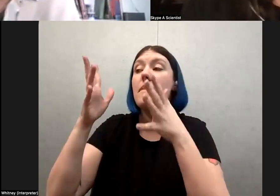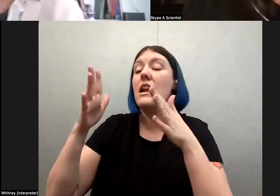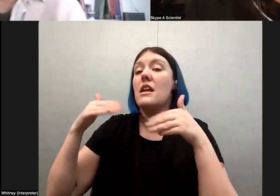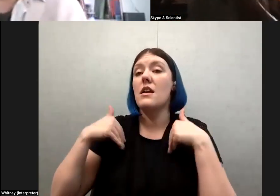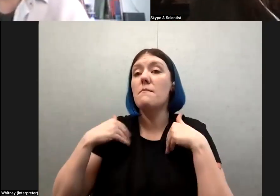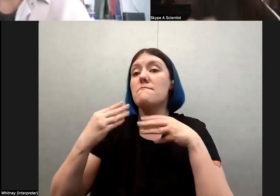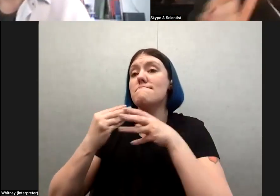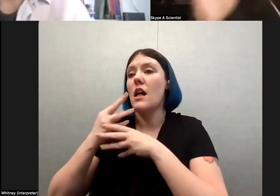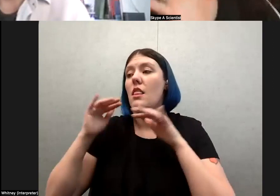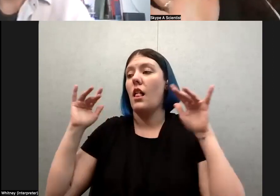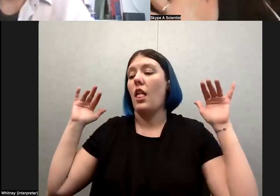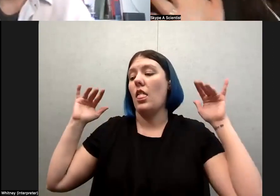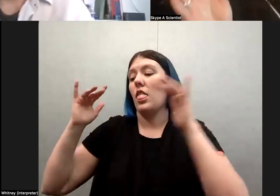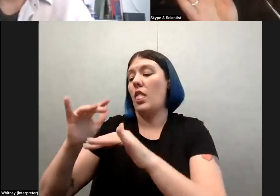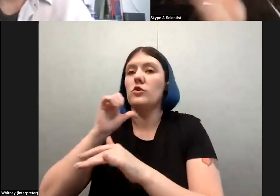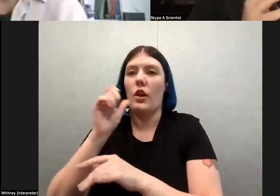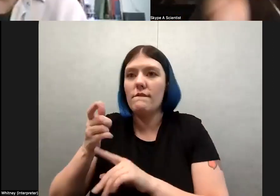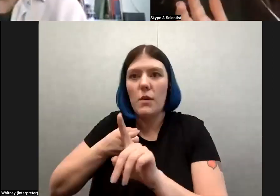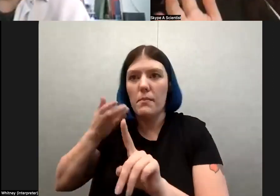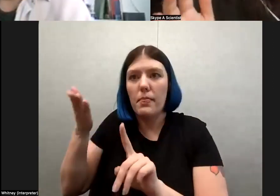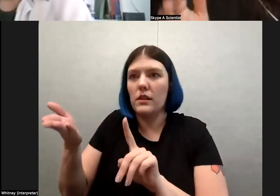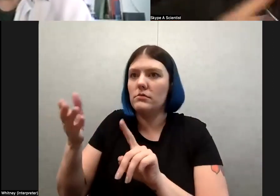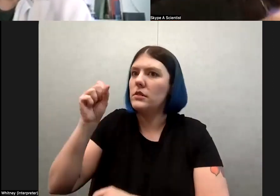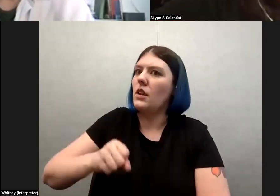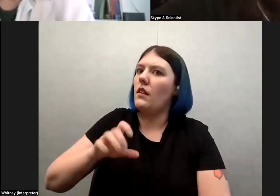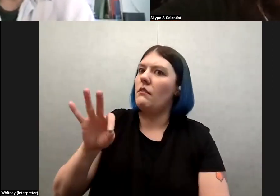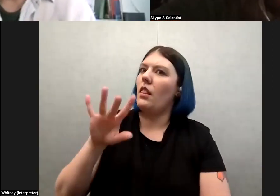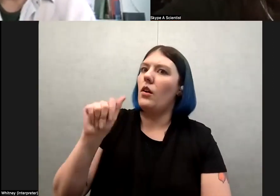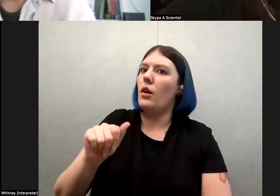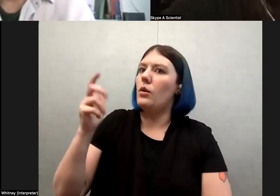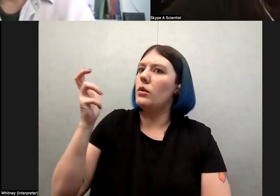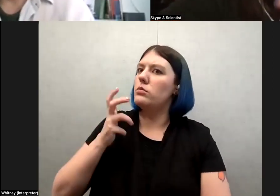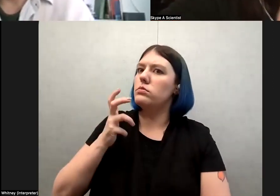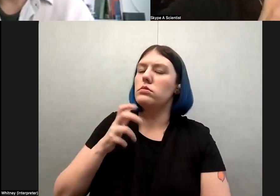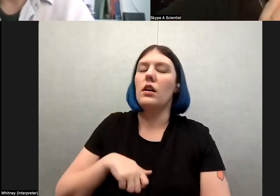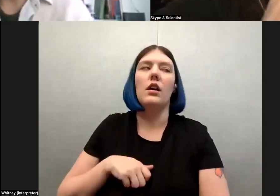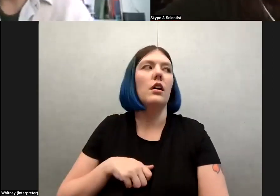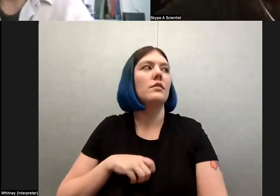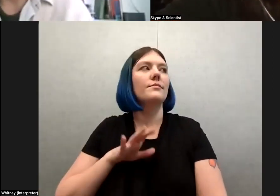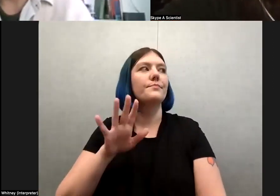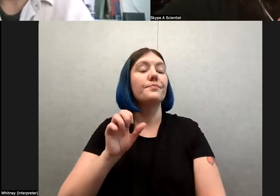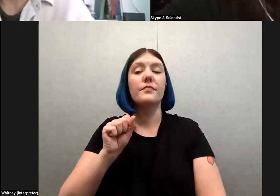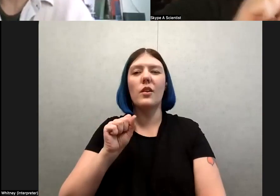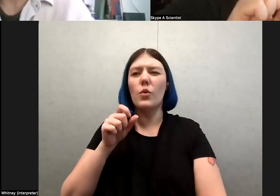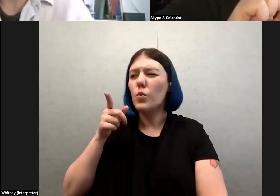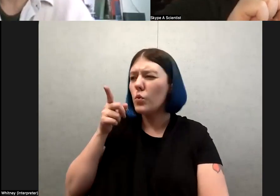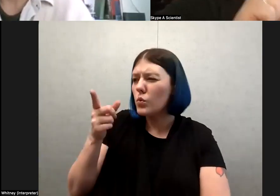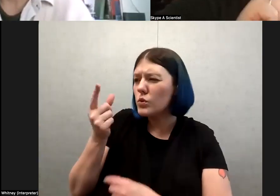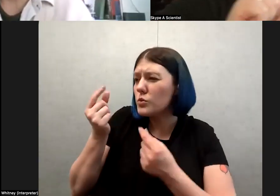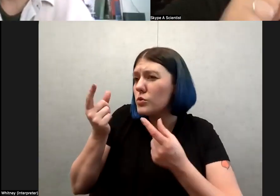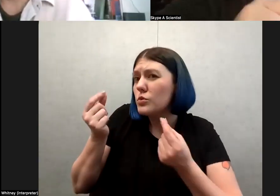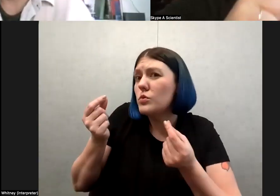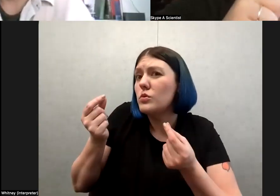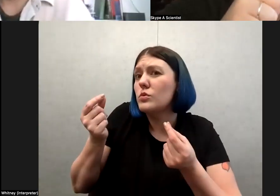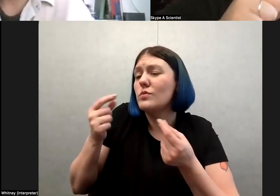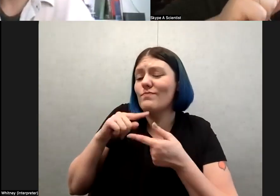Southern Florida is like, just like there's so many invasive species there. So what do you do about, we've